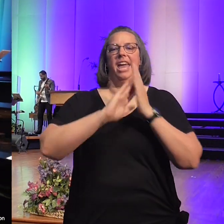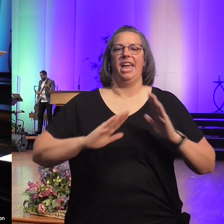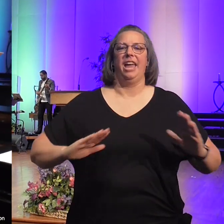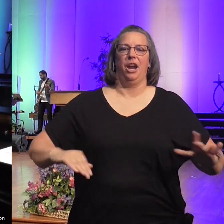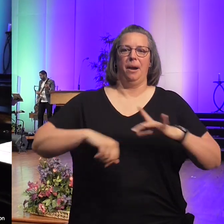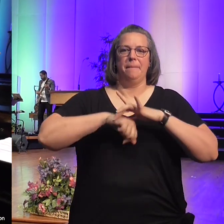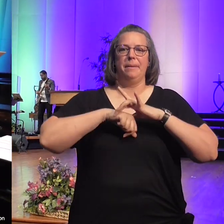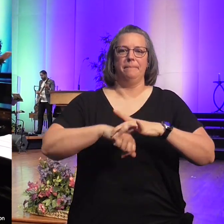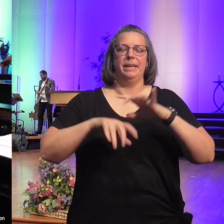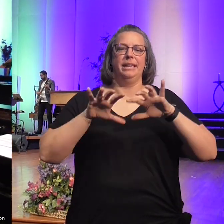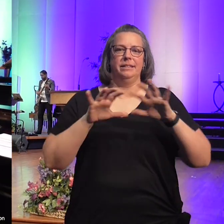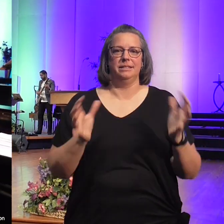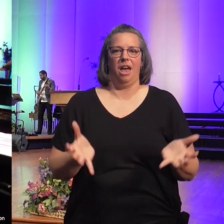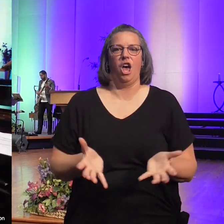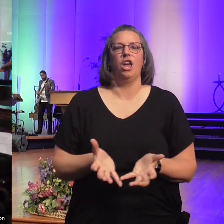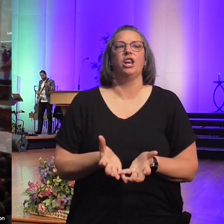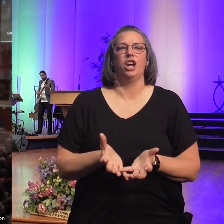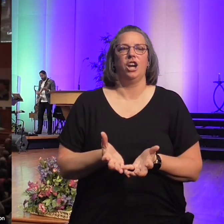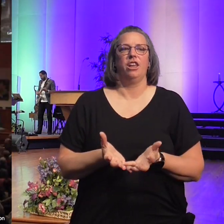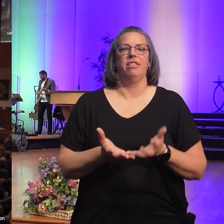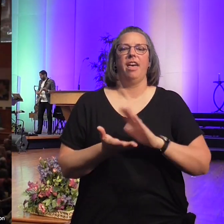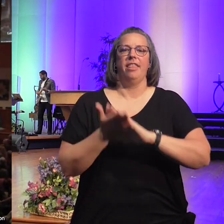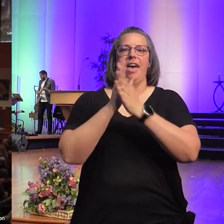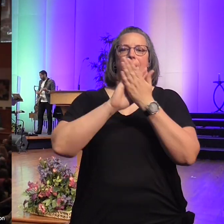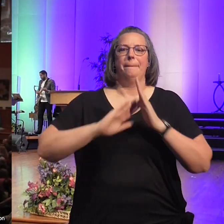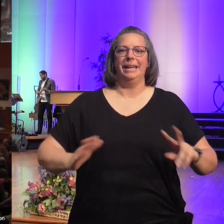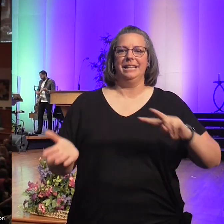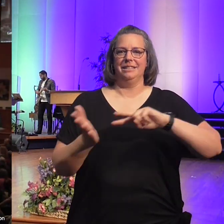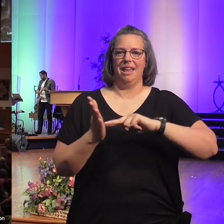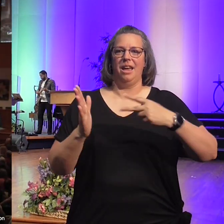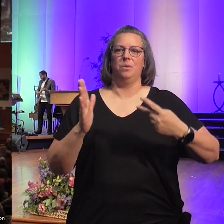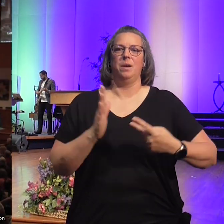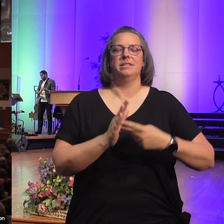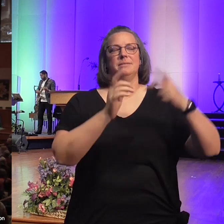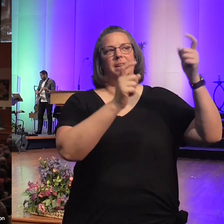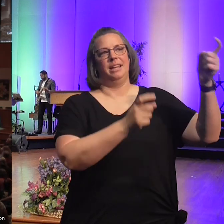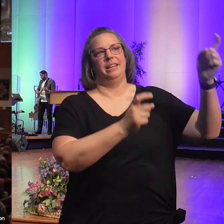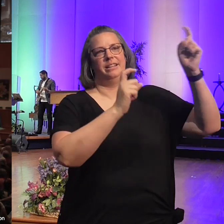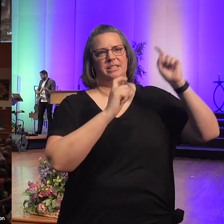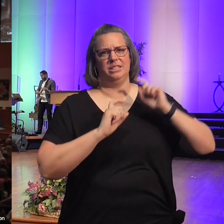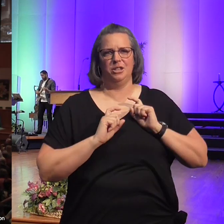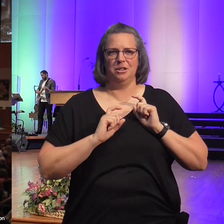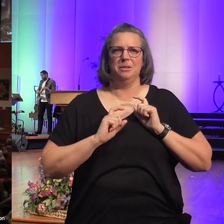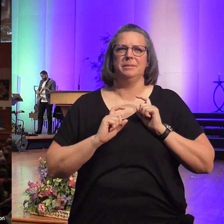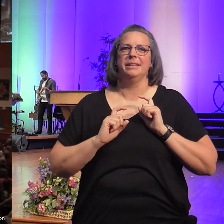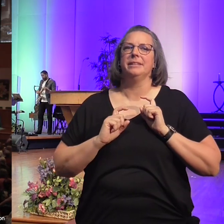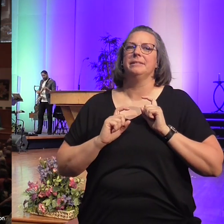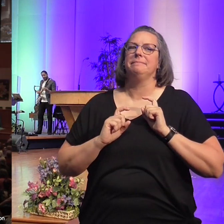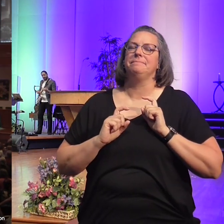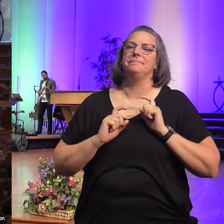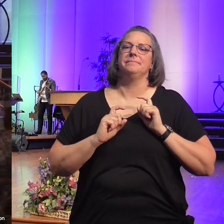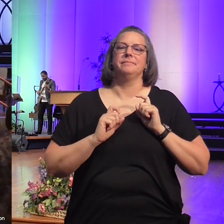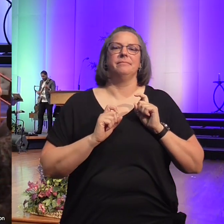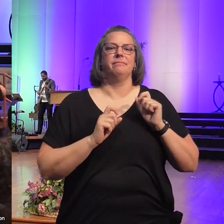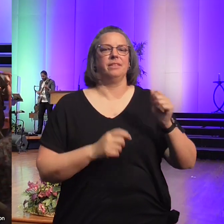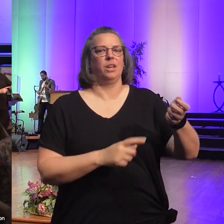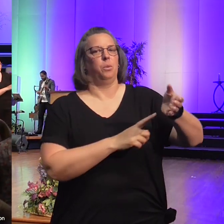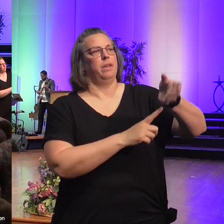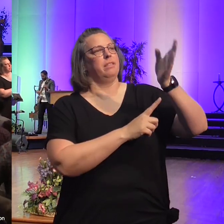Let there be peace on earth, the peace that was meant to